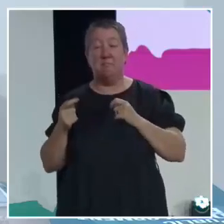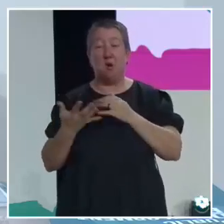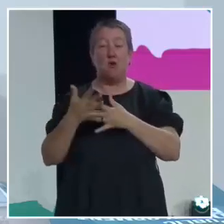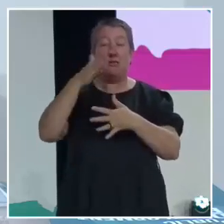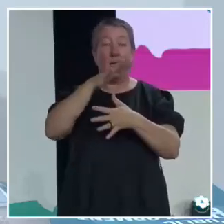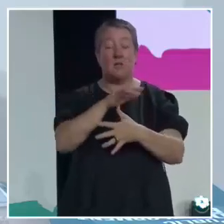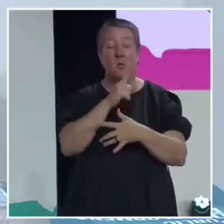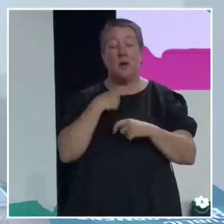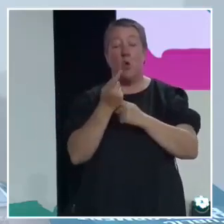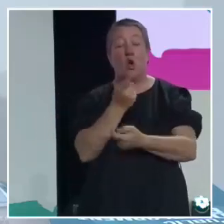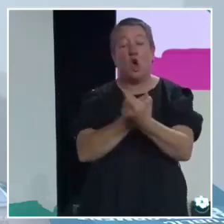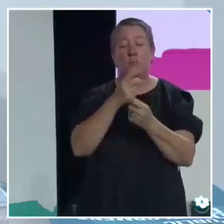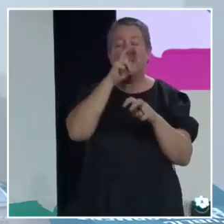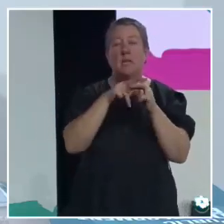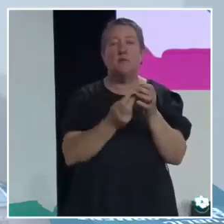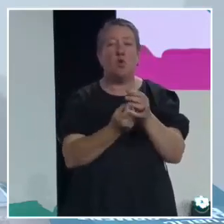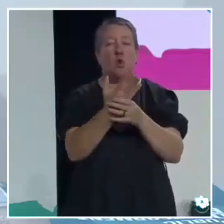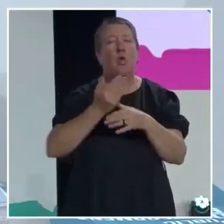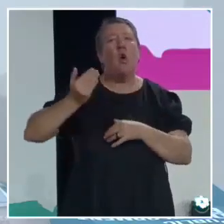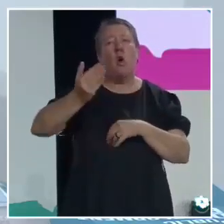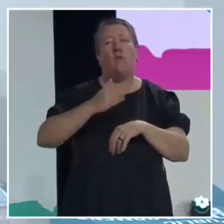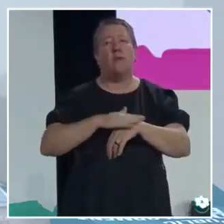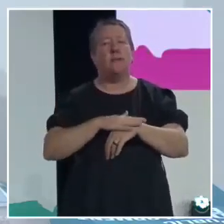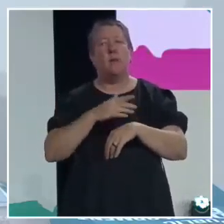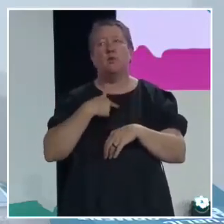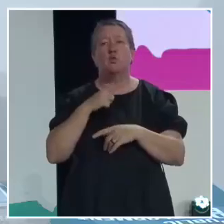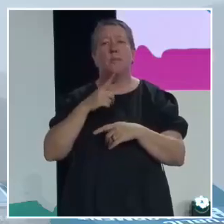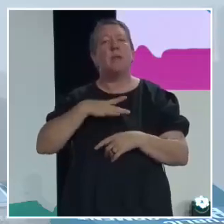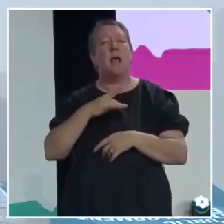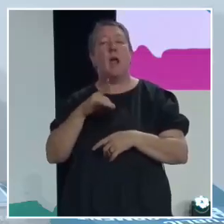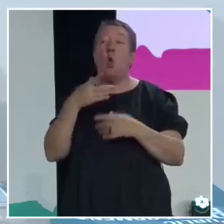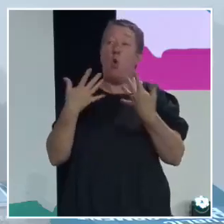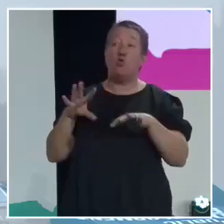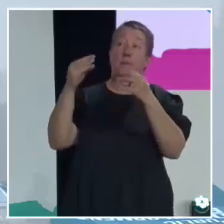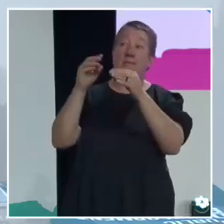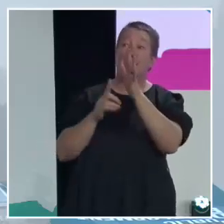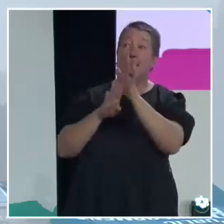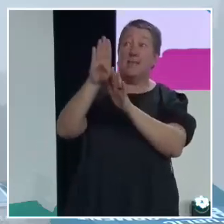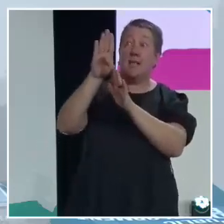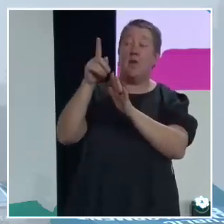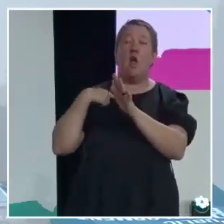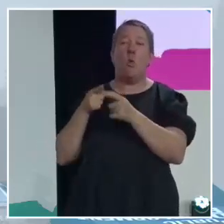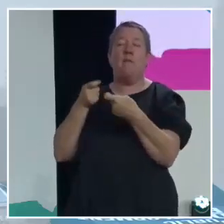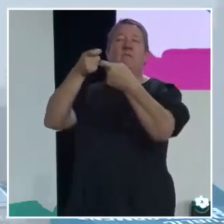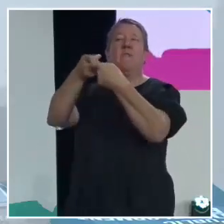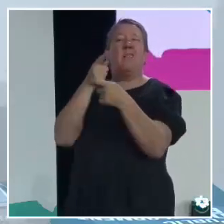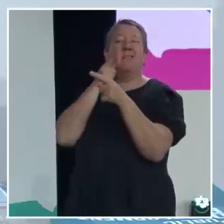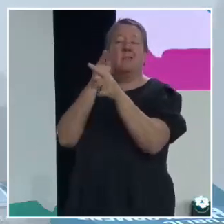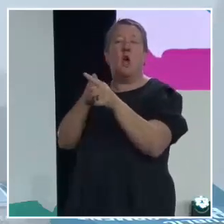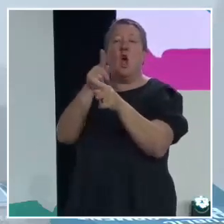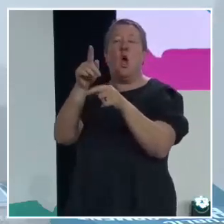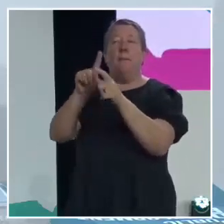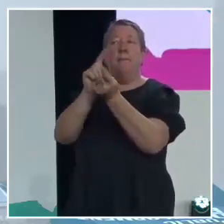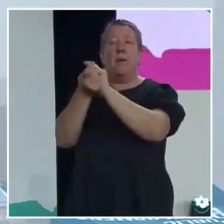growth, oftentimes we like to fund already successful businesses and help them become bigger. SMEs are critical.